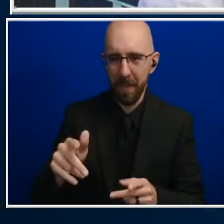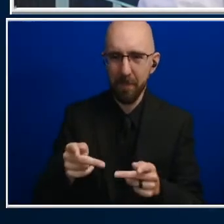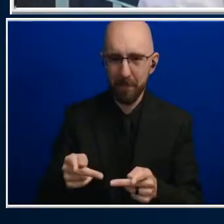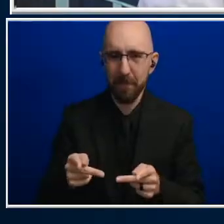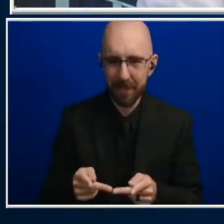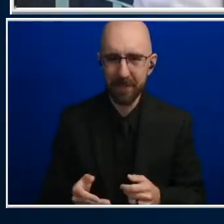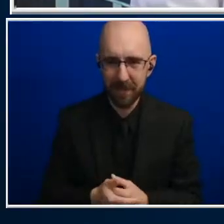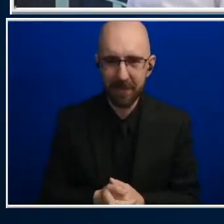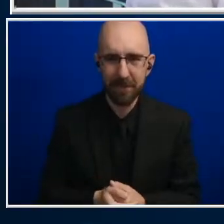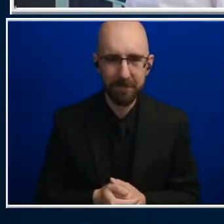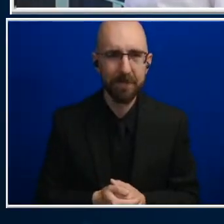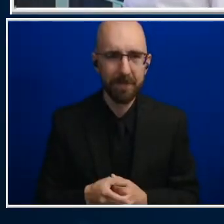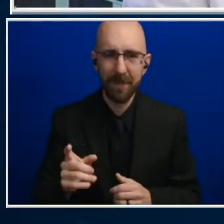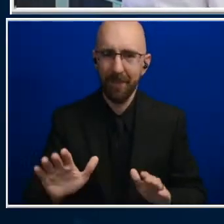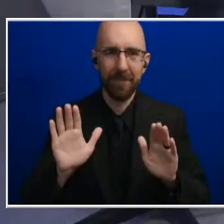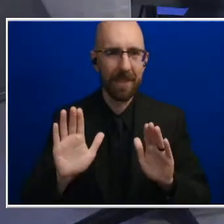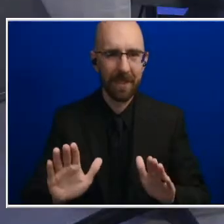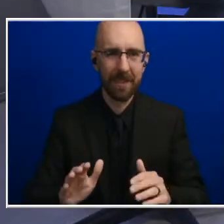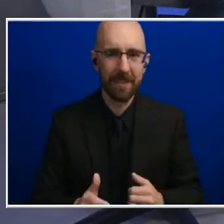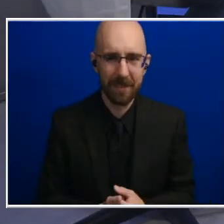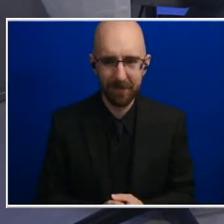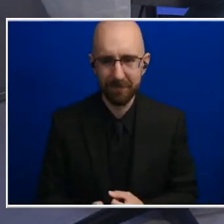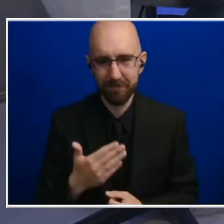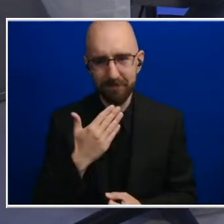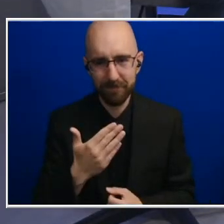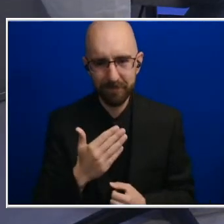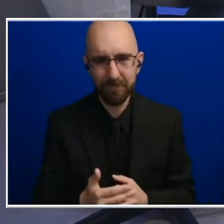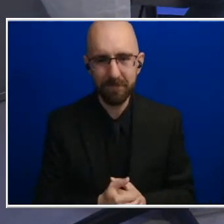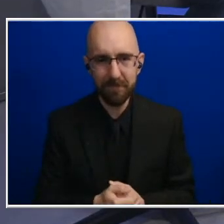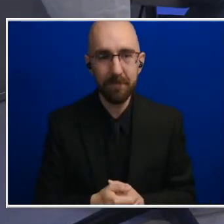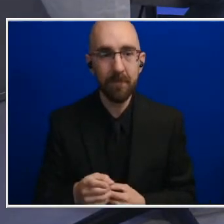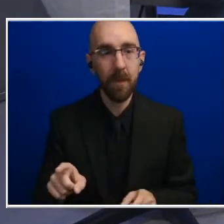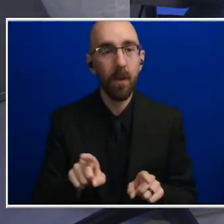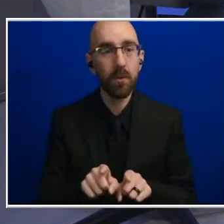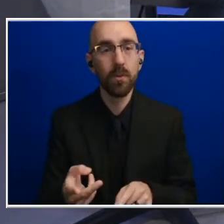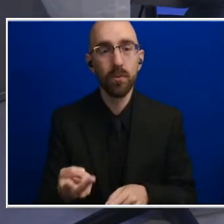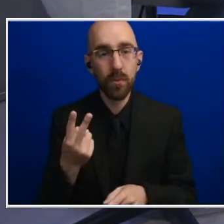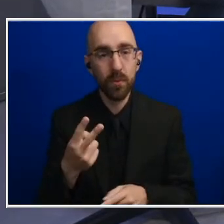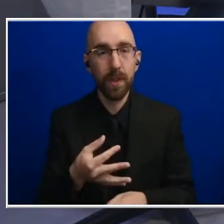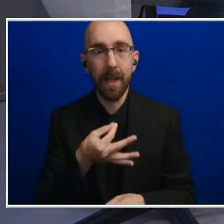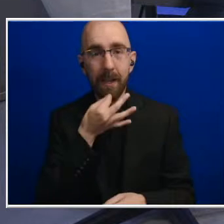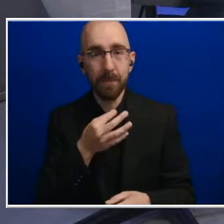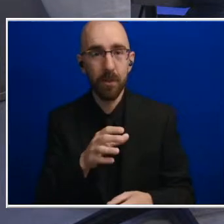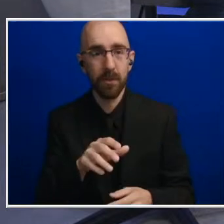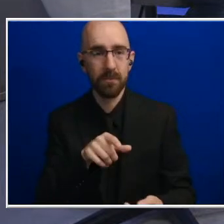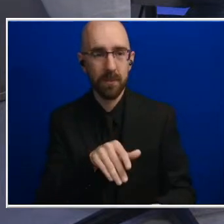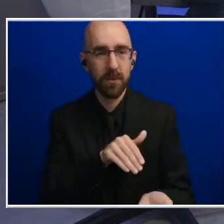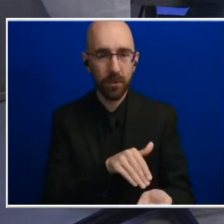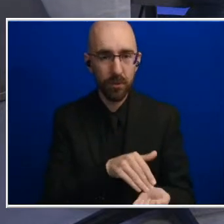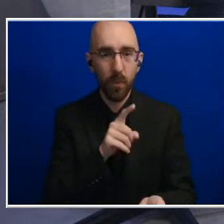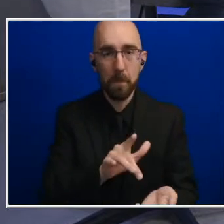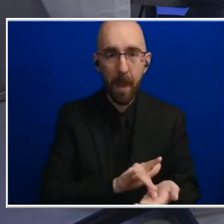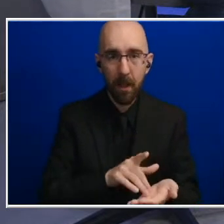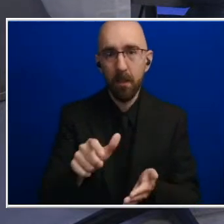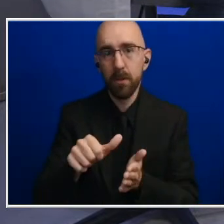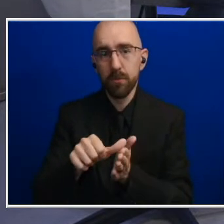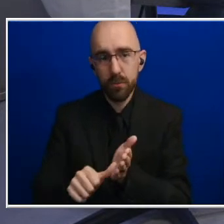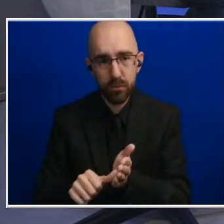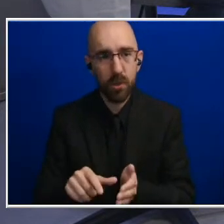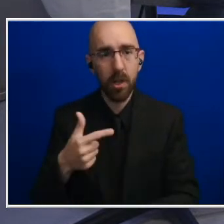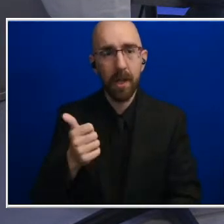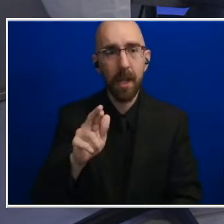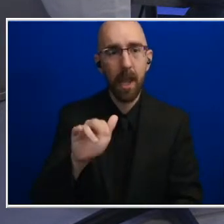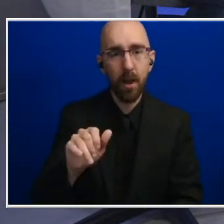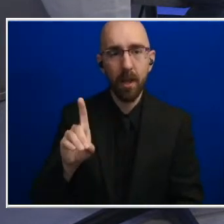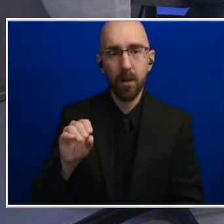That's fantastic. Thank you. We're also joined by 2 expert oncologists, 1 medical and 1 surgical. Dr. Gary Doolittle is a melanoma specialist